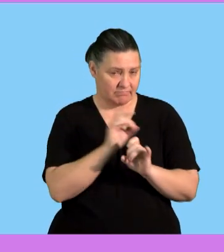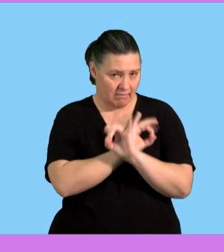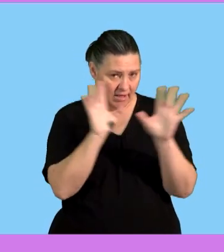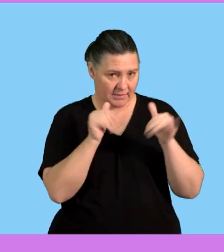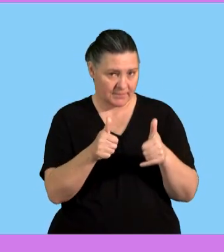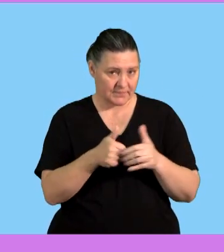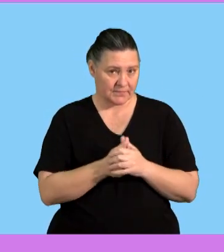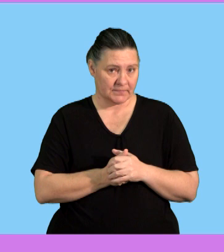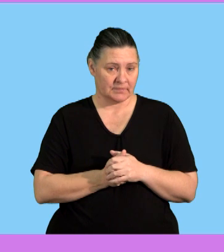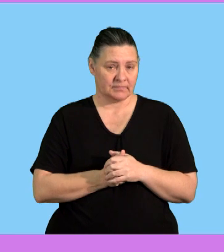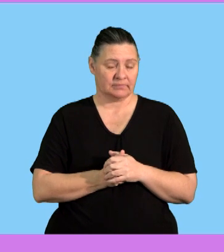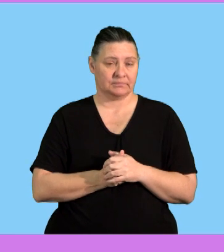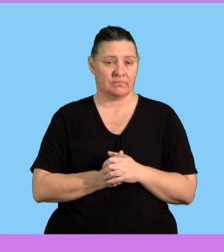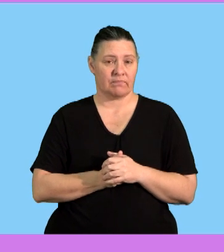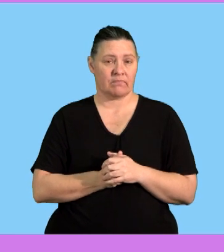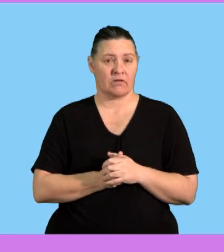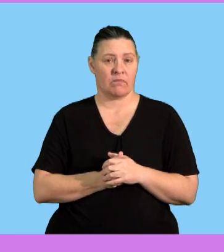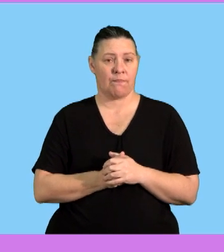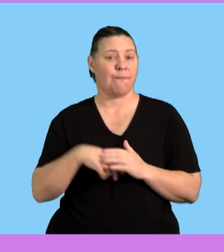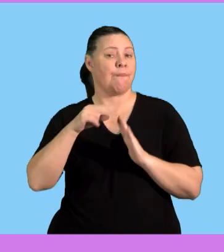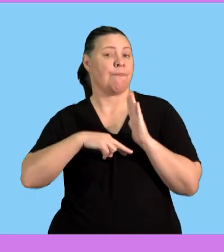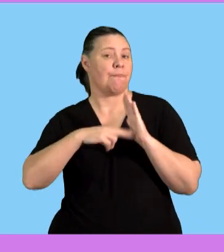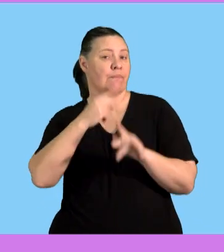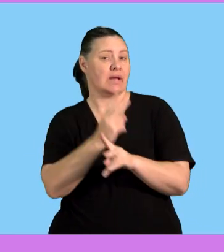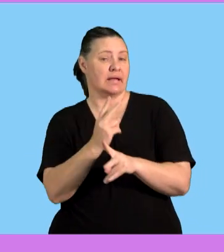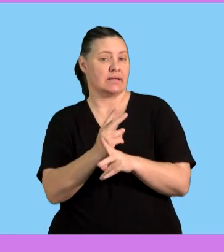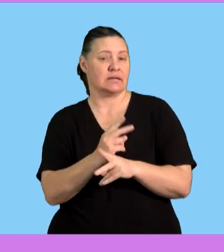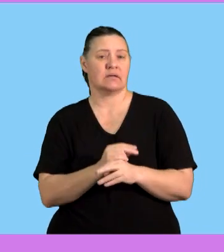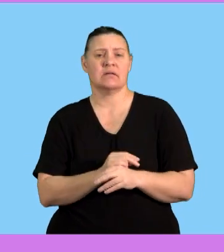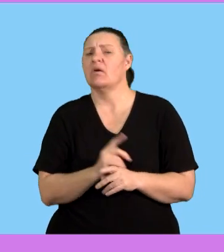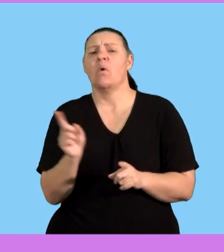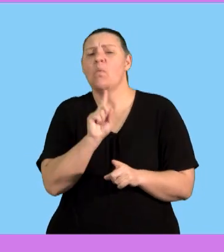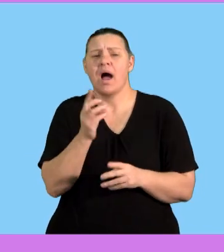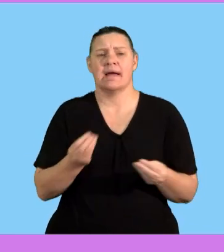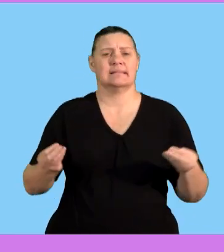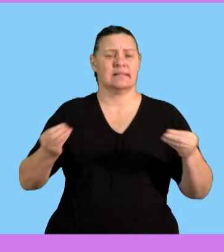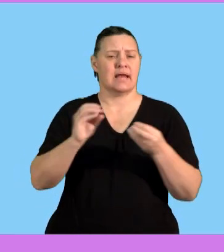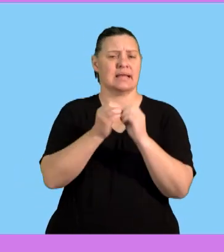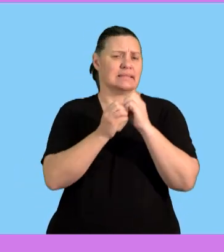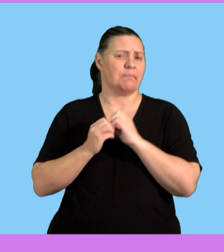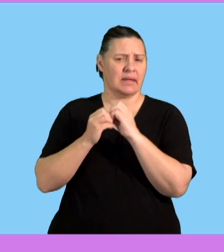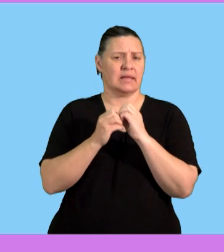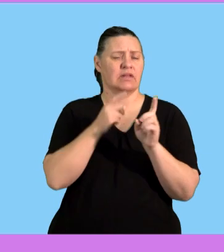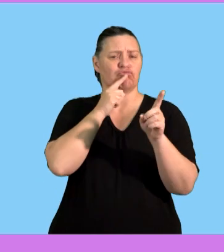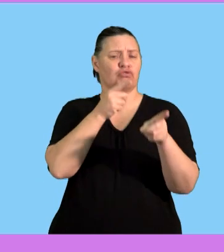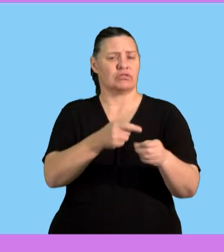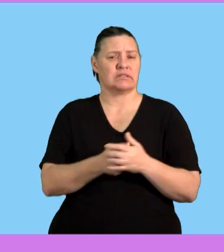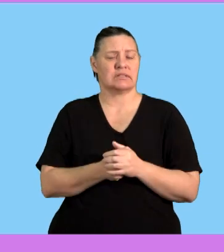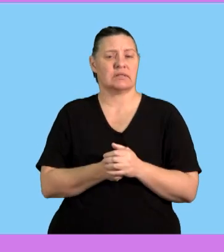Guys, are we clear on that? So I'm going to read this to you again. So what is assembling